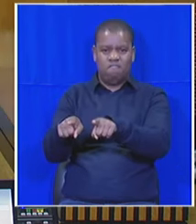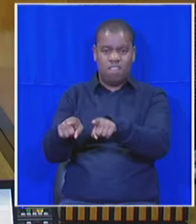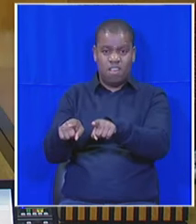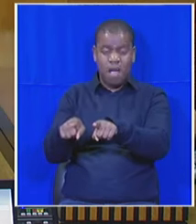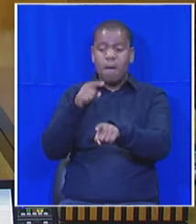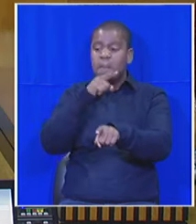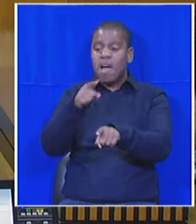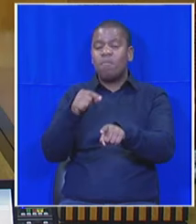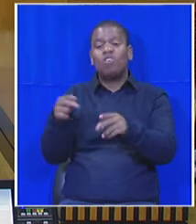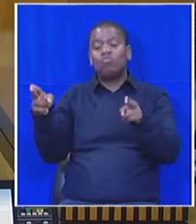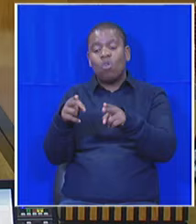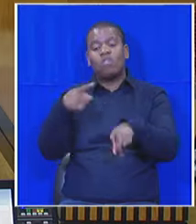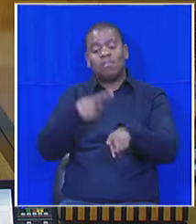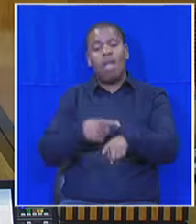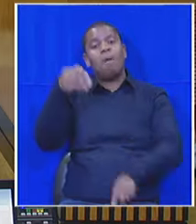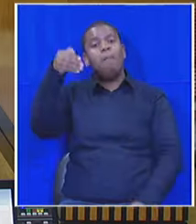budget.